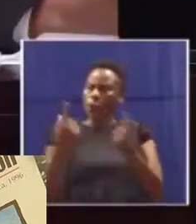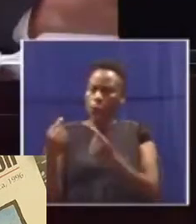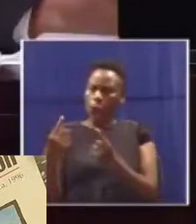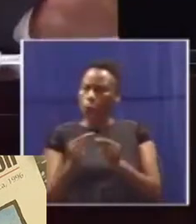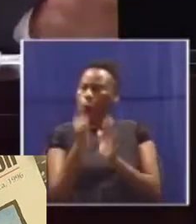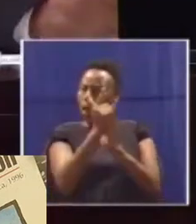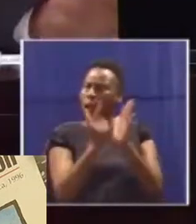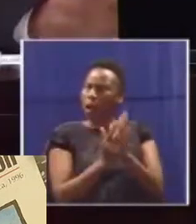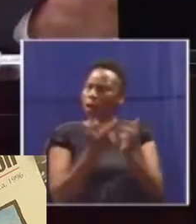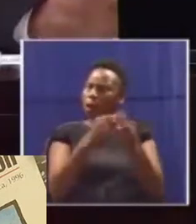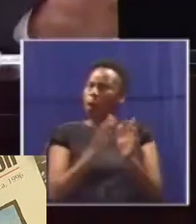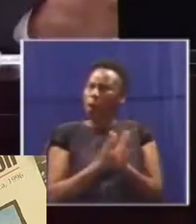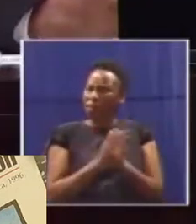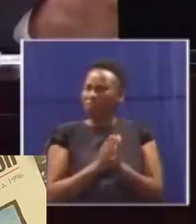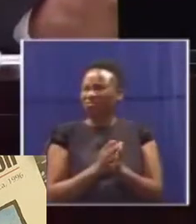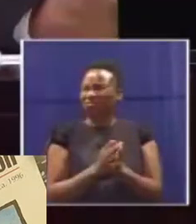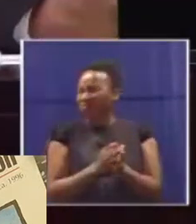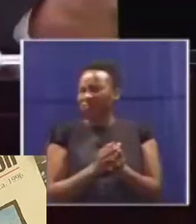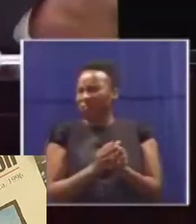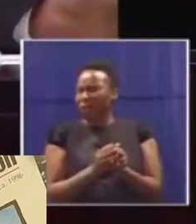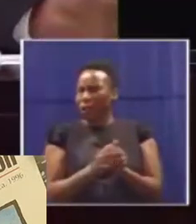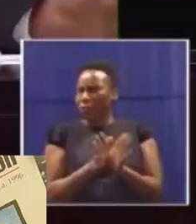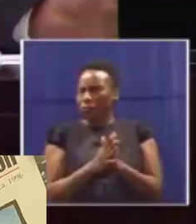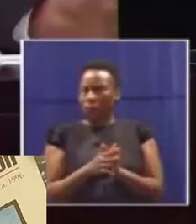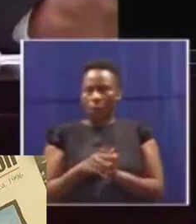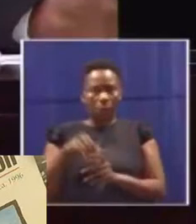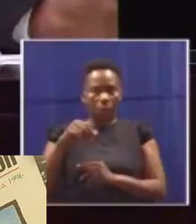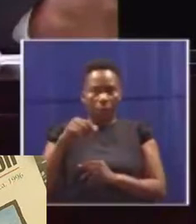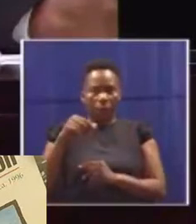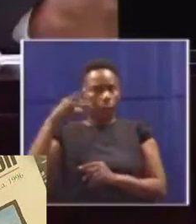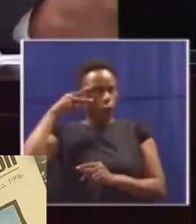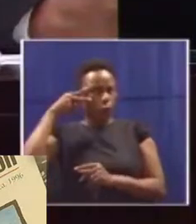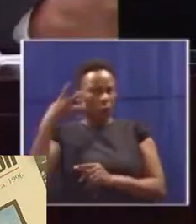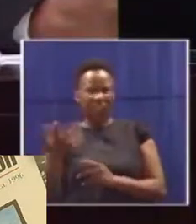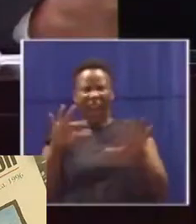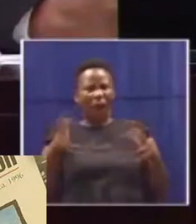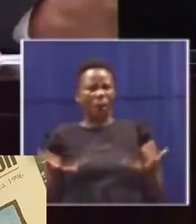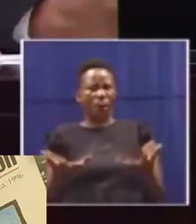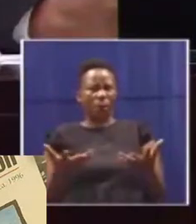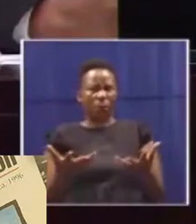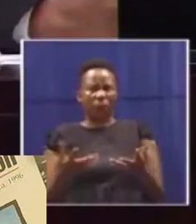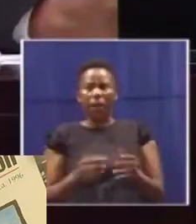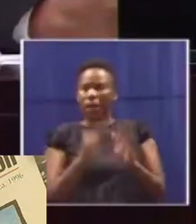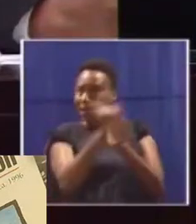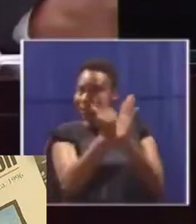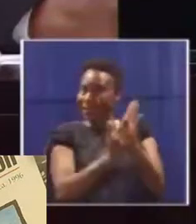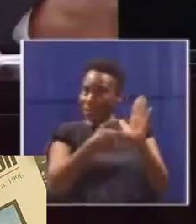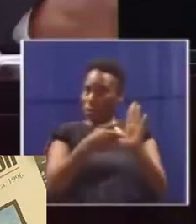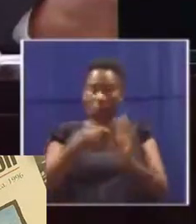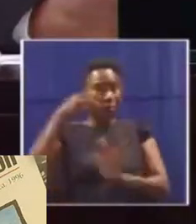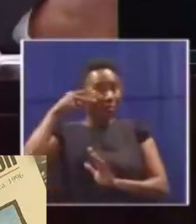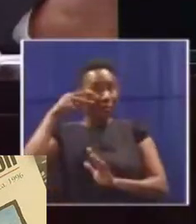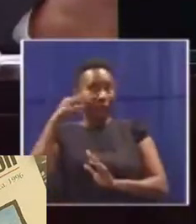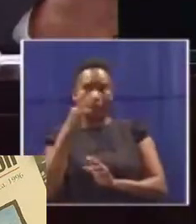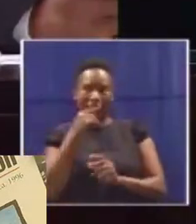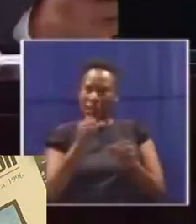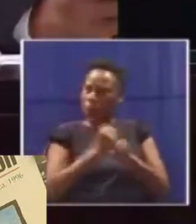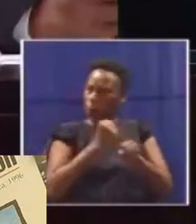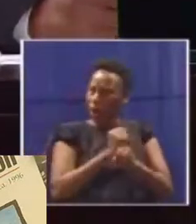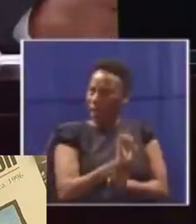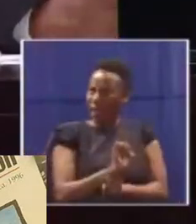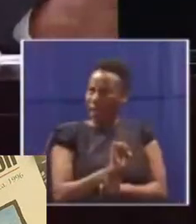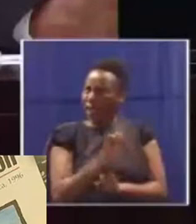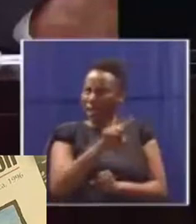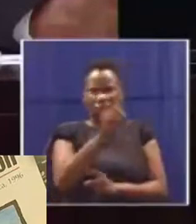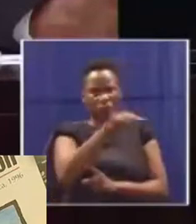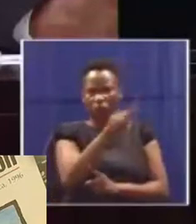the legalization of prostitution? This proposed legislation that deems prostitution work, which it is not, will